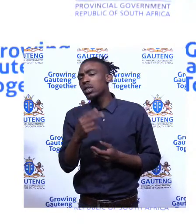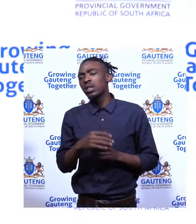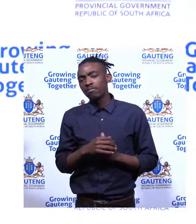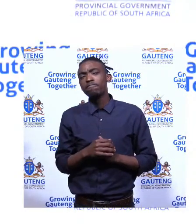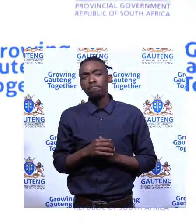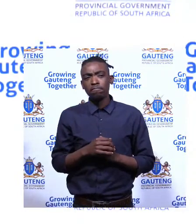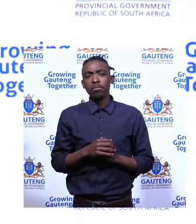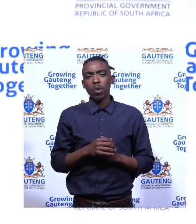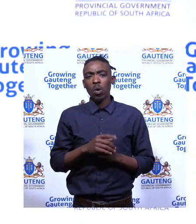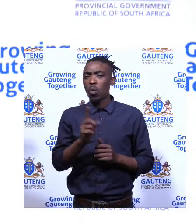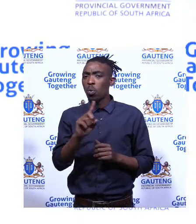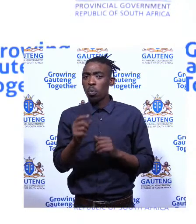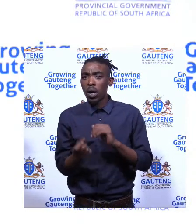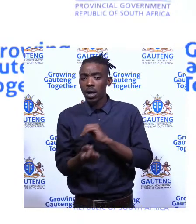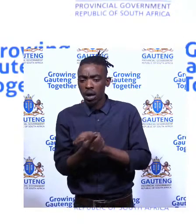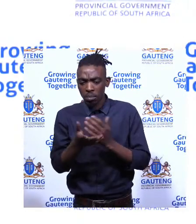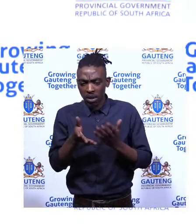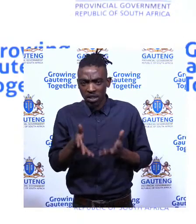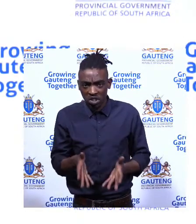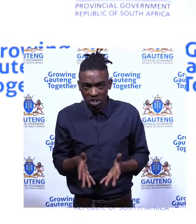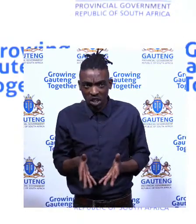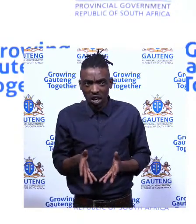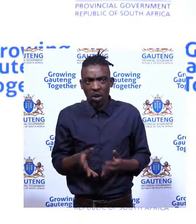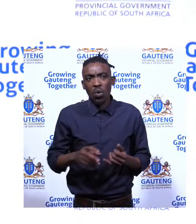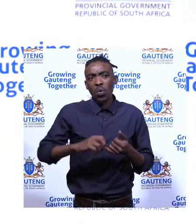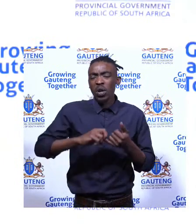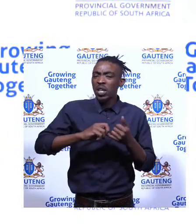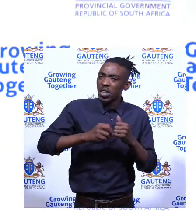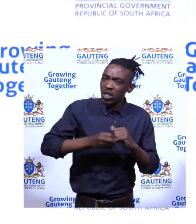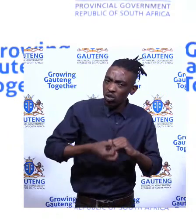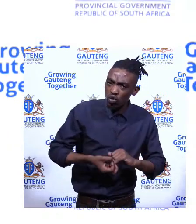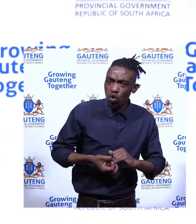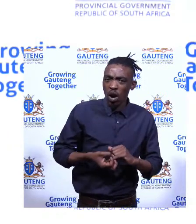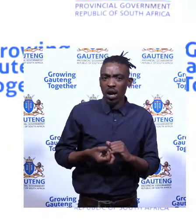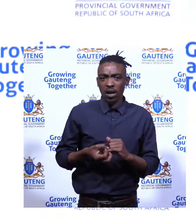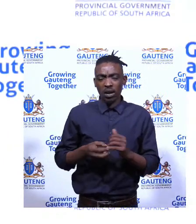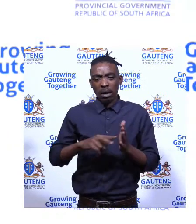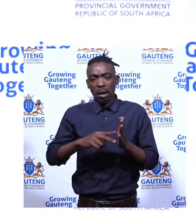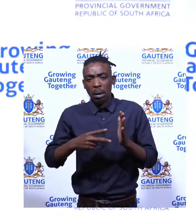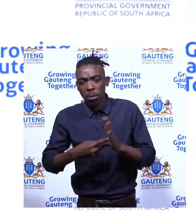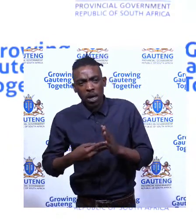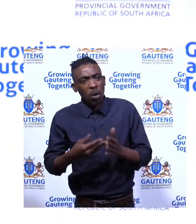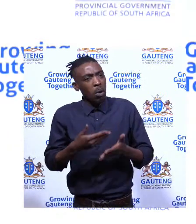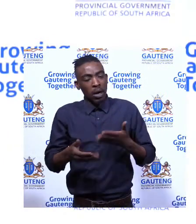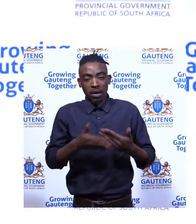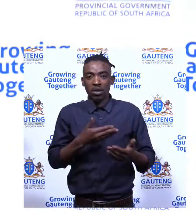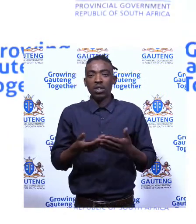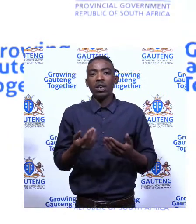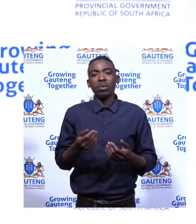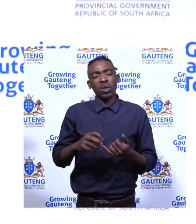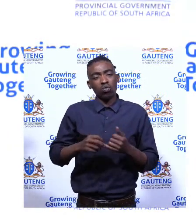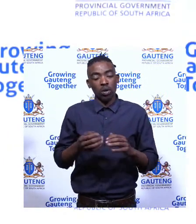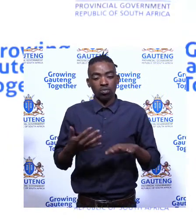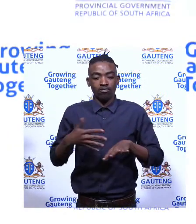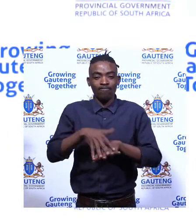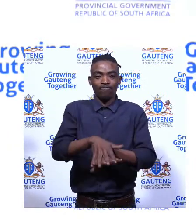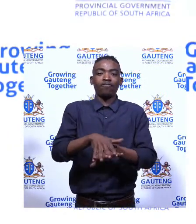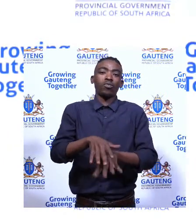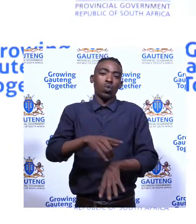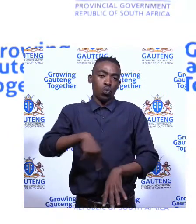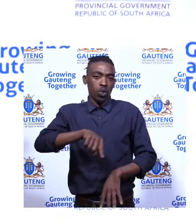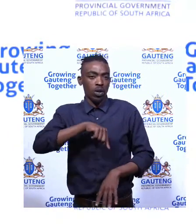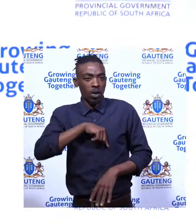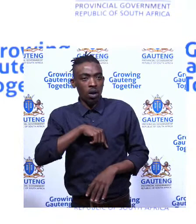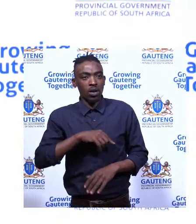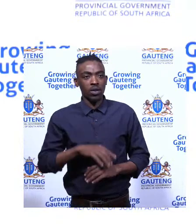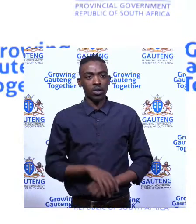that whatever happens, whatever relaxation takes place, or whatever configuration of that relaxation takes place, that they